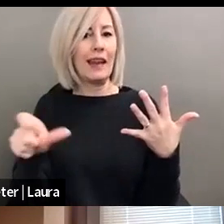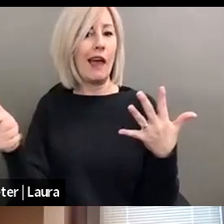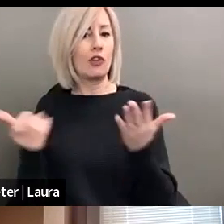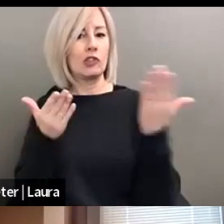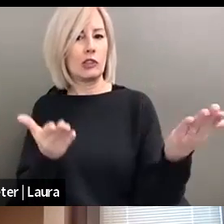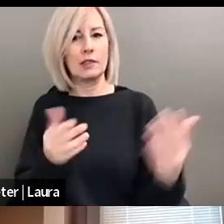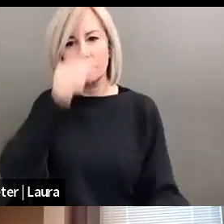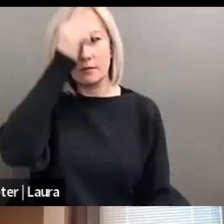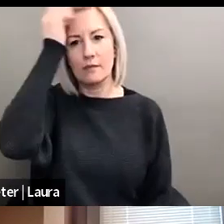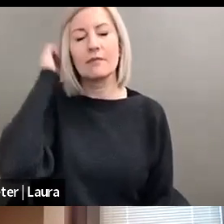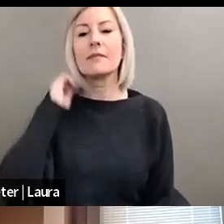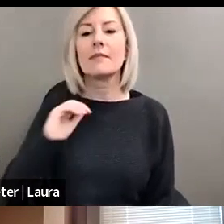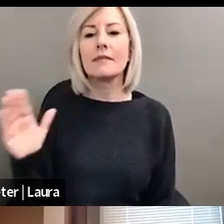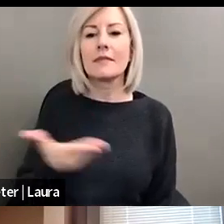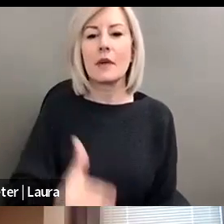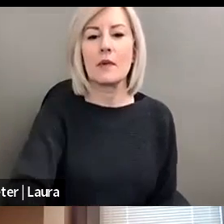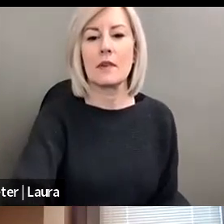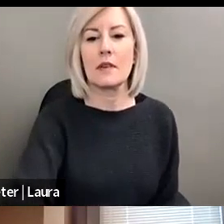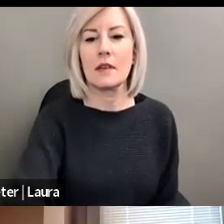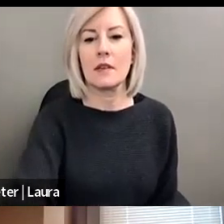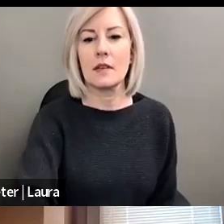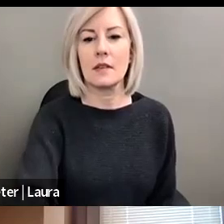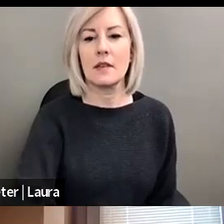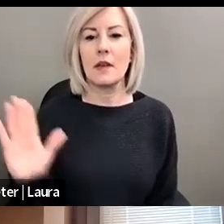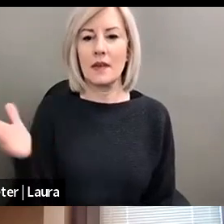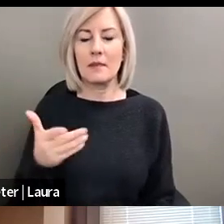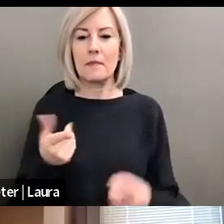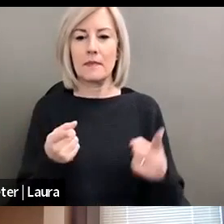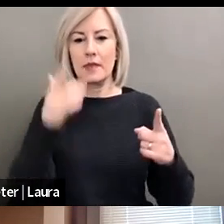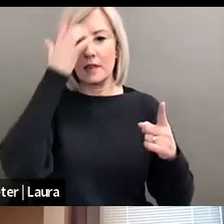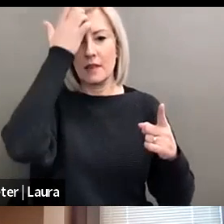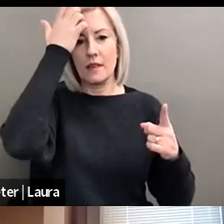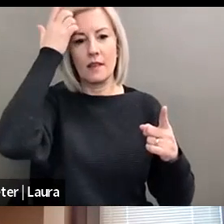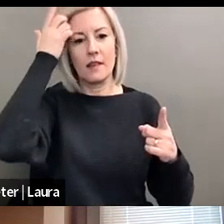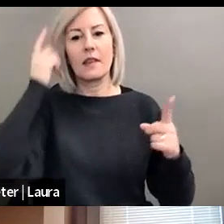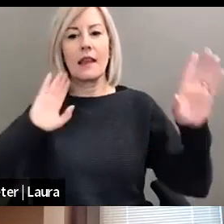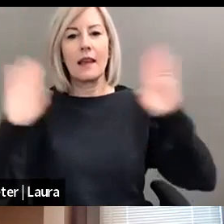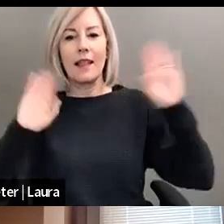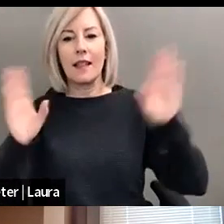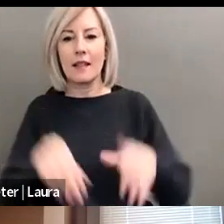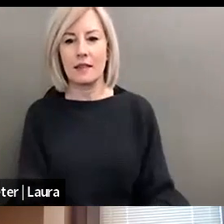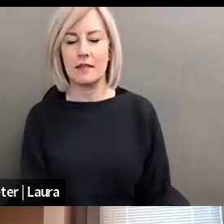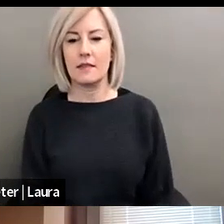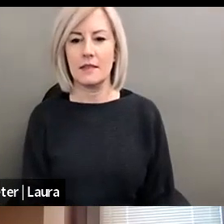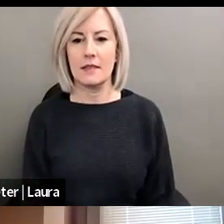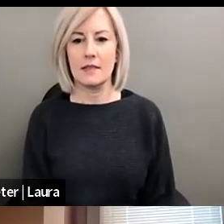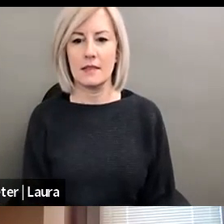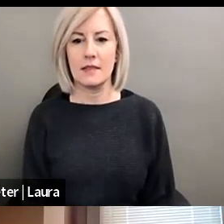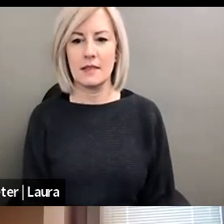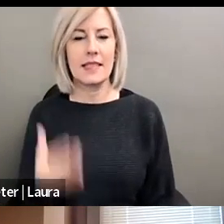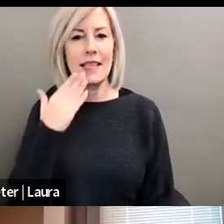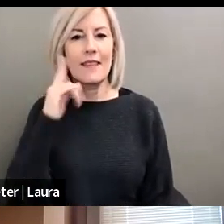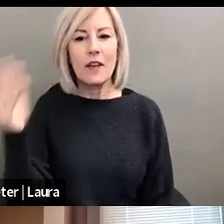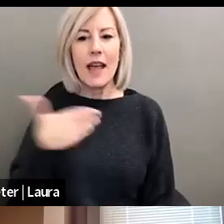have. And welcome, Representative Kirsten. It's good to see you. Hello. Thank you for being here. Thank you for the invite. I